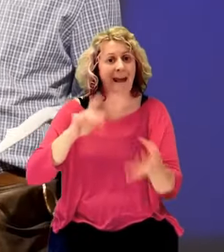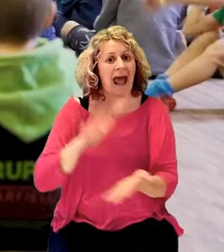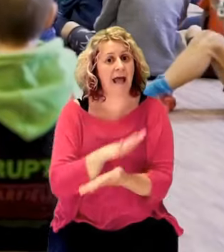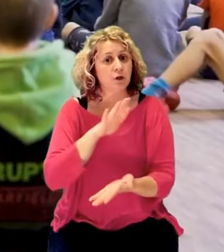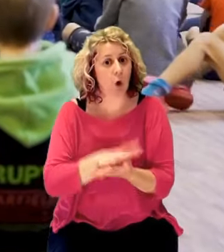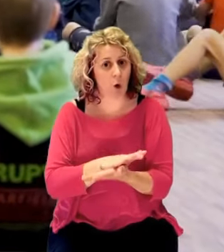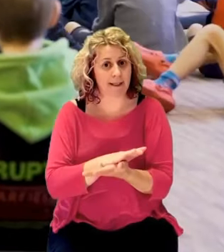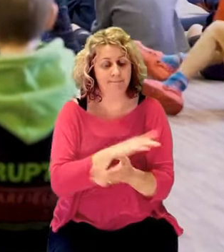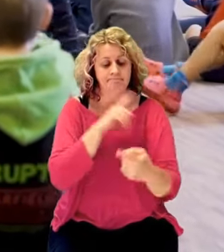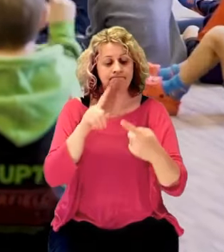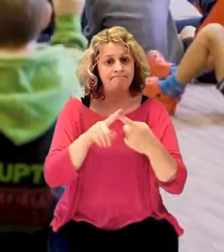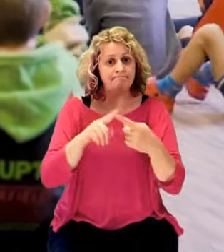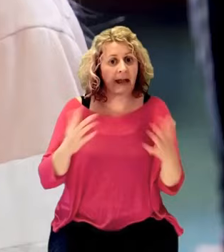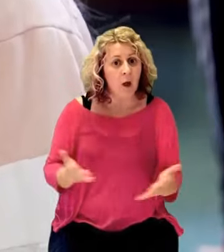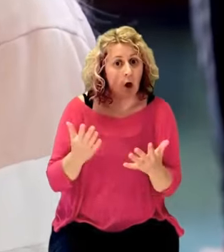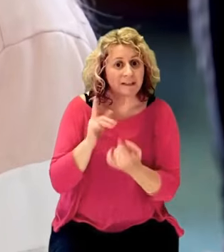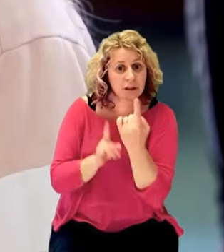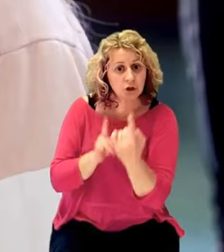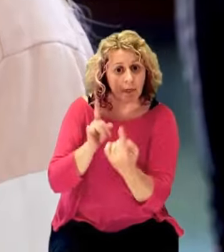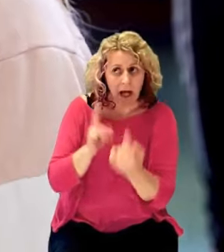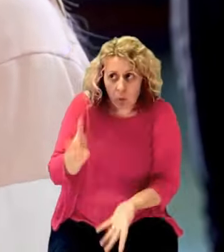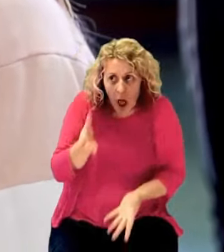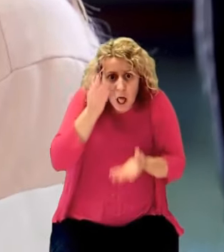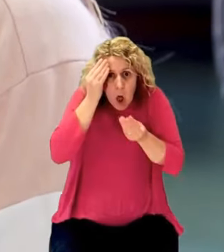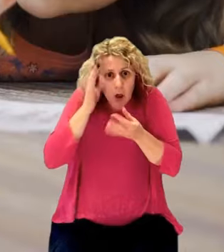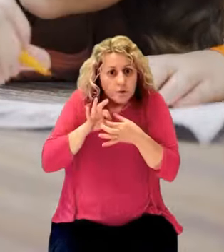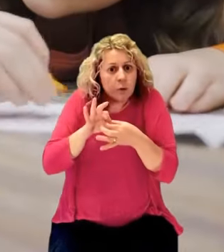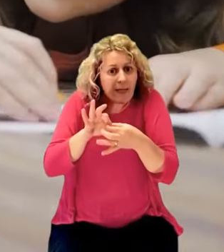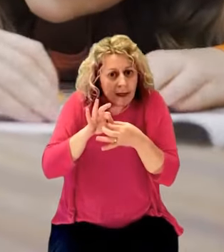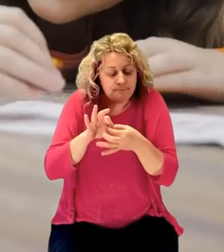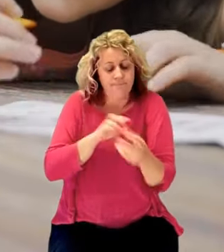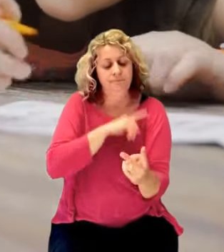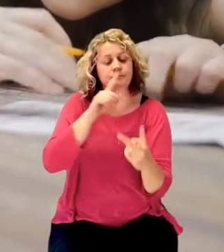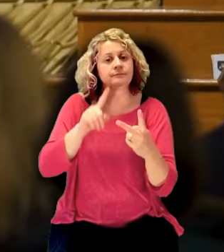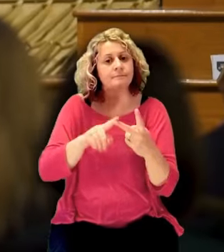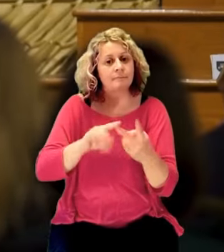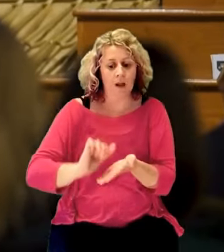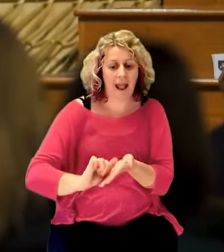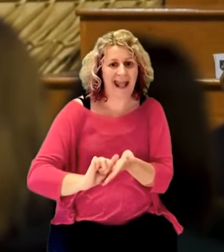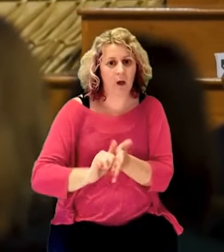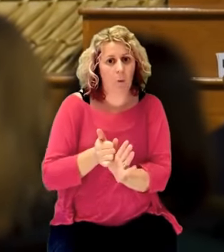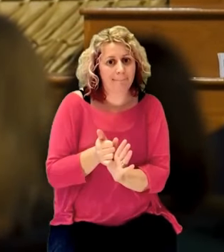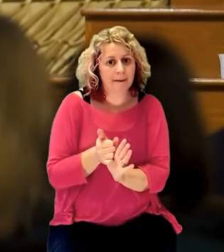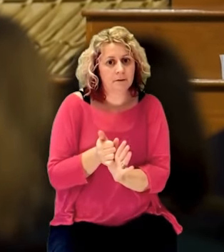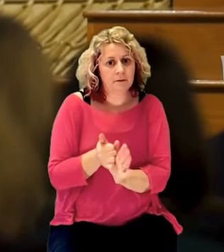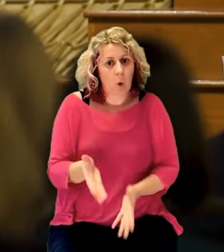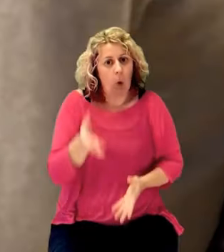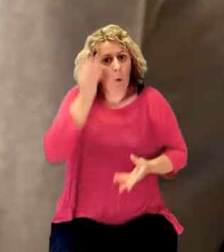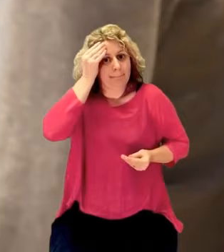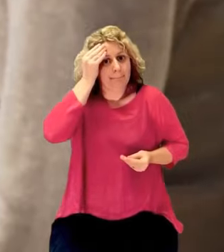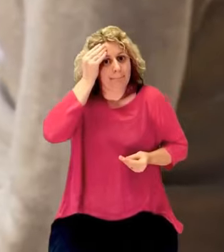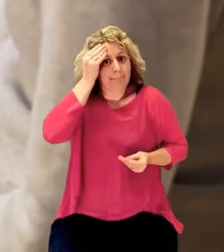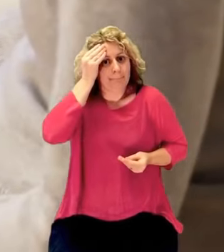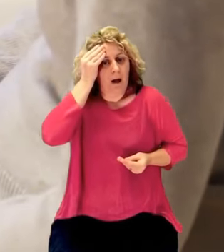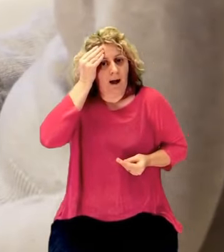enjoy. Encourage one another as we are taught God's word together. Equip ourselves through engaging seminars and